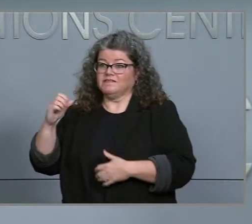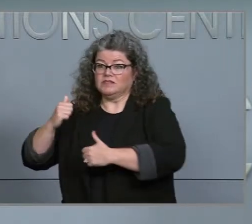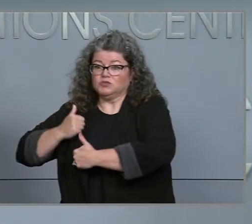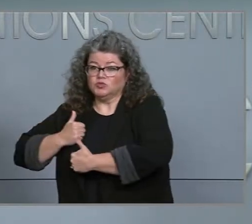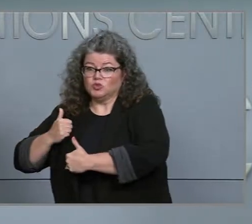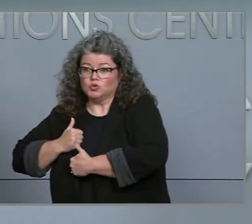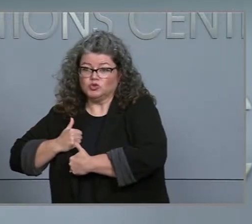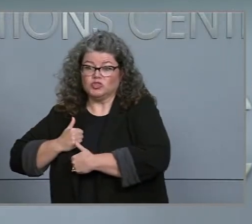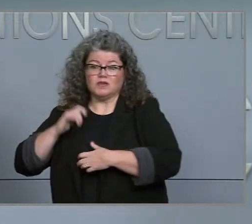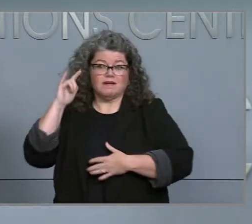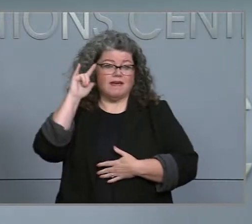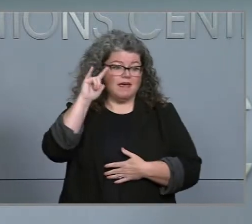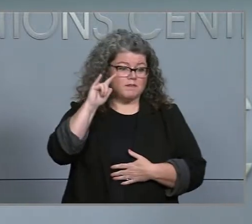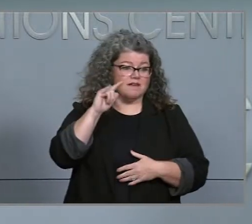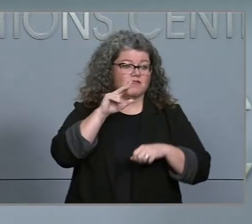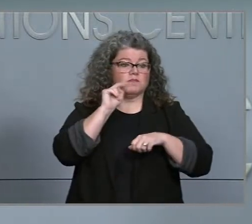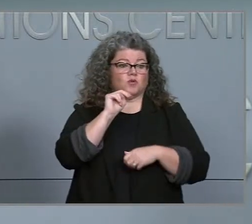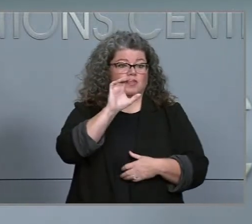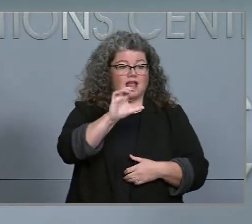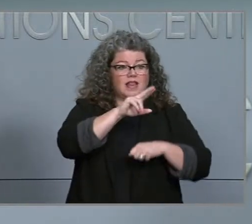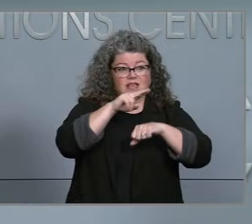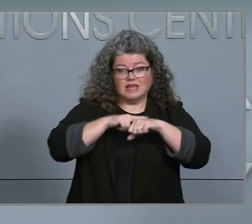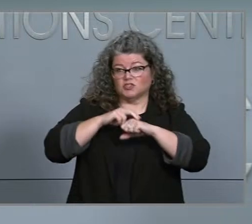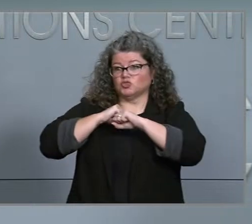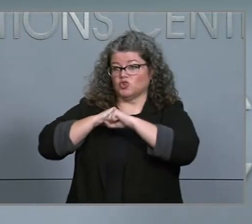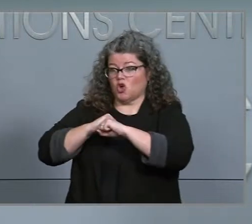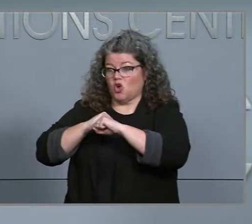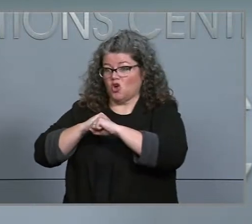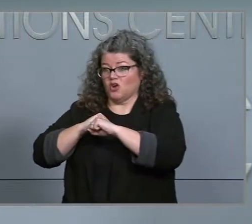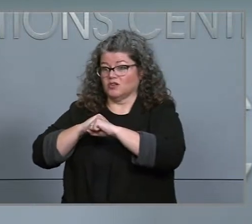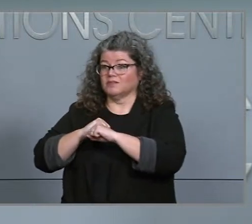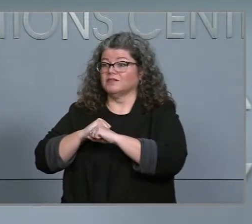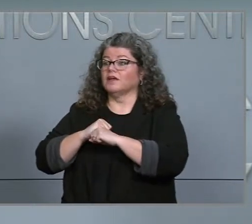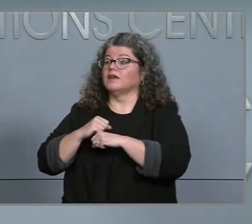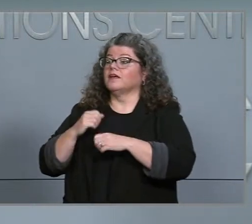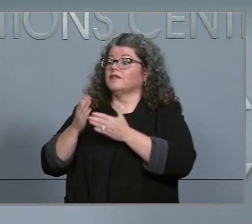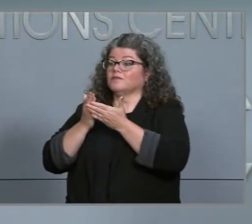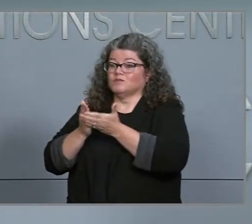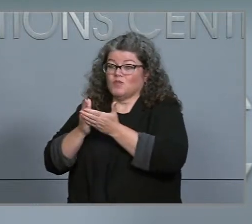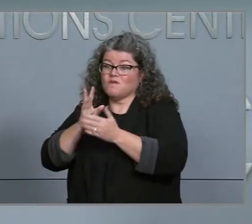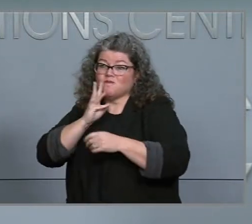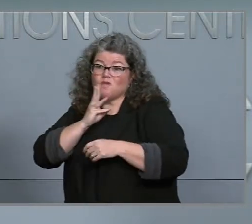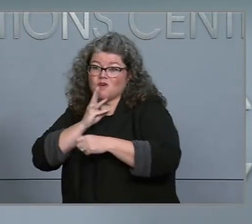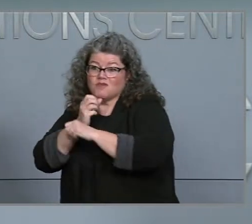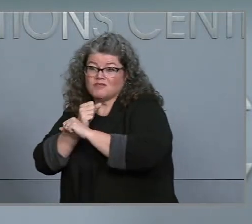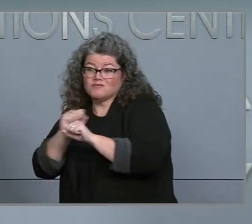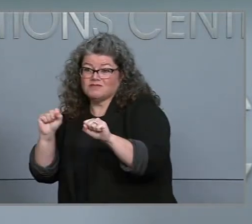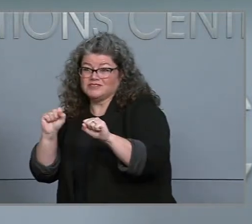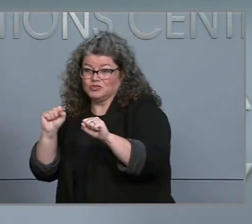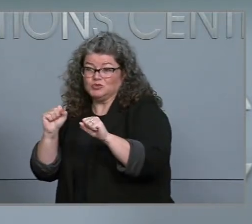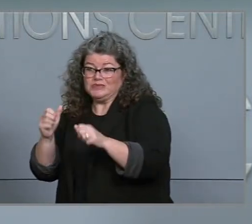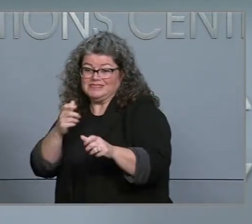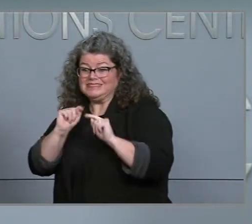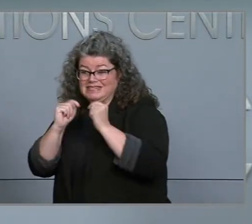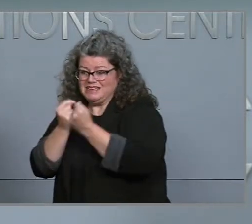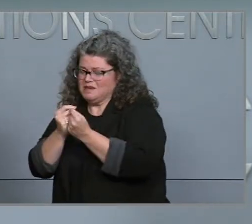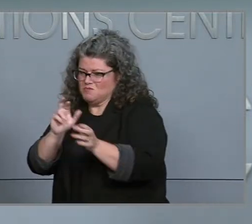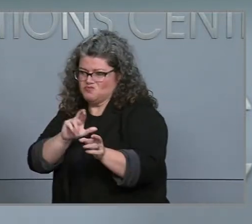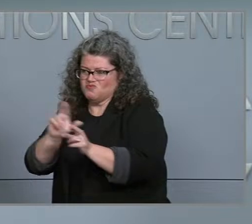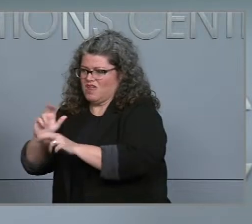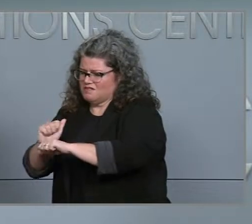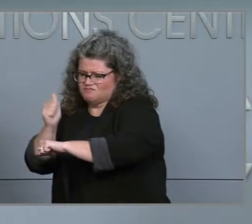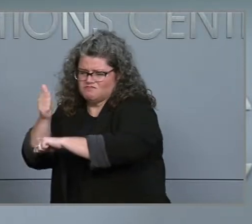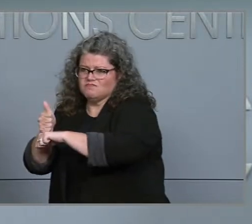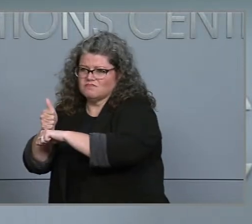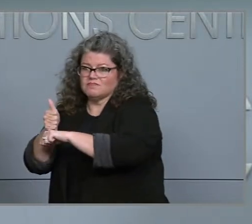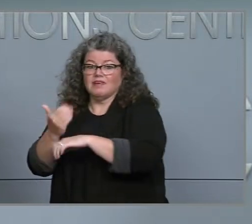from the North Carolina National Guard and deployed swiftwater rescue teams to be on the ready. Last night,